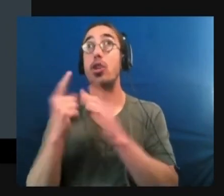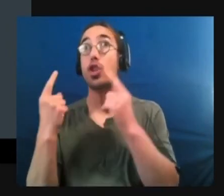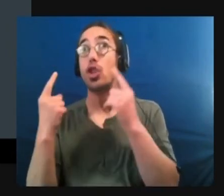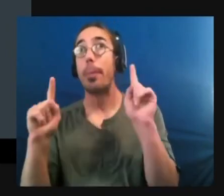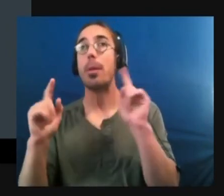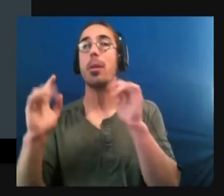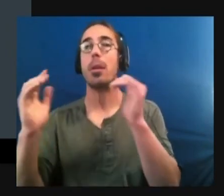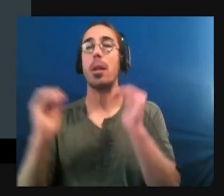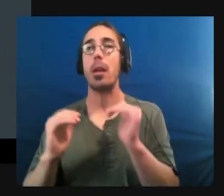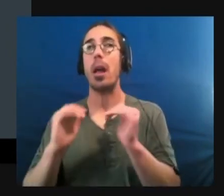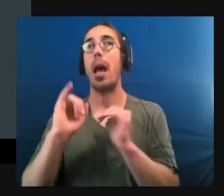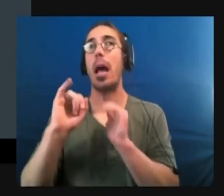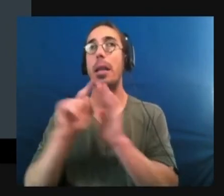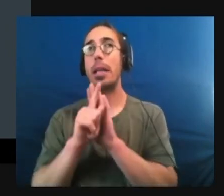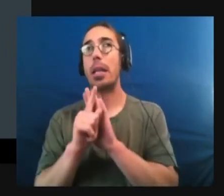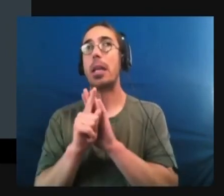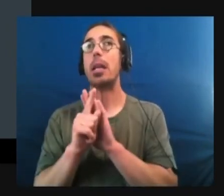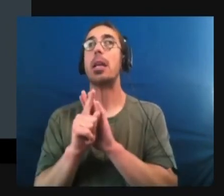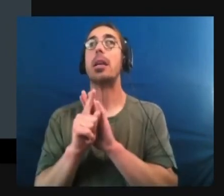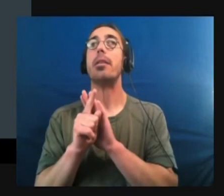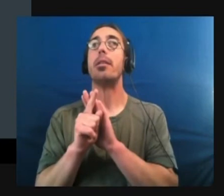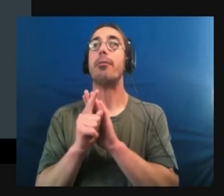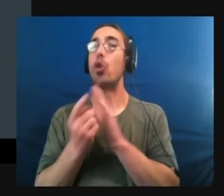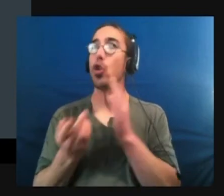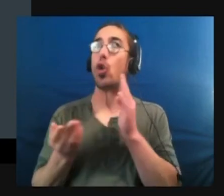identity foreclosure.